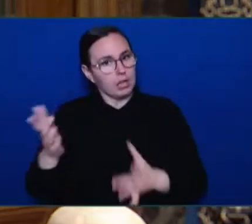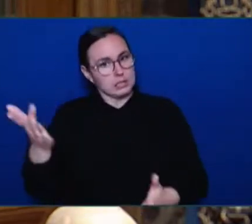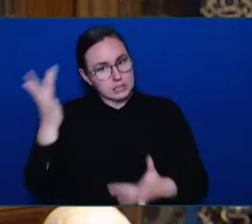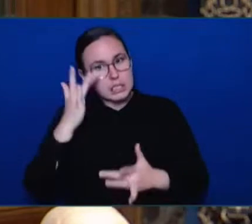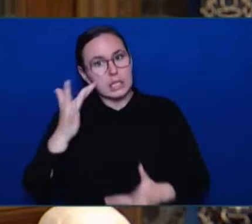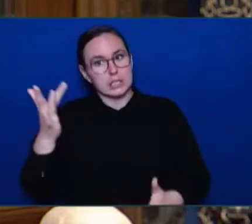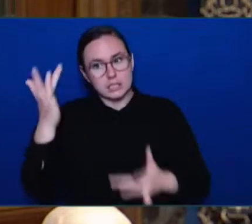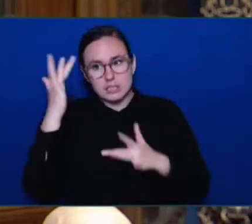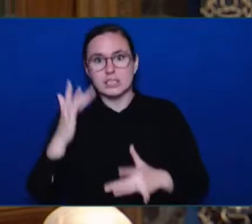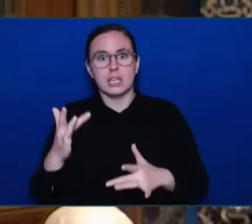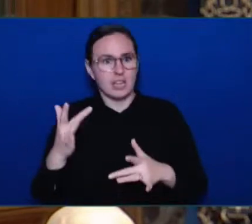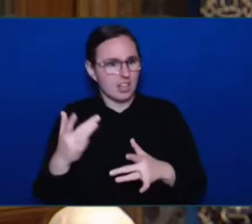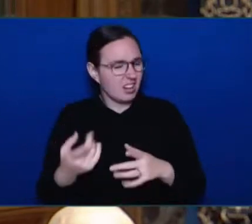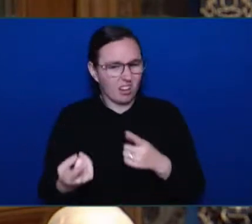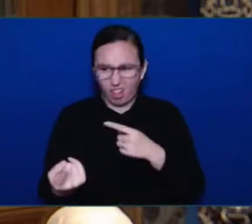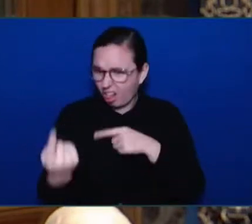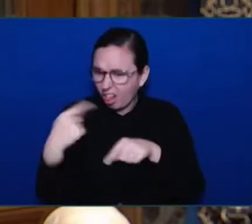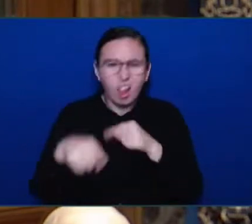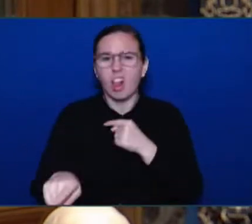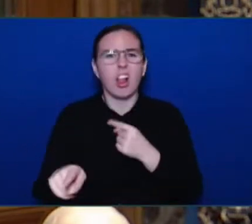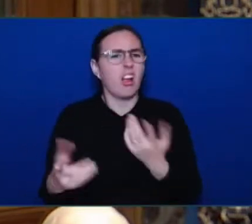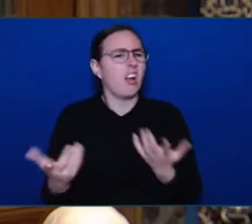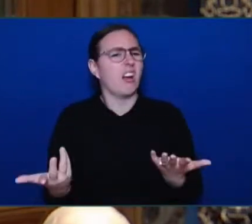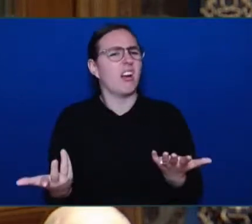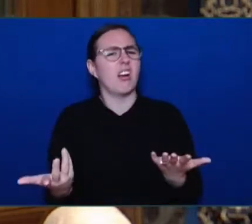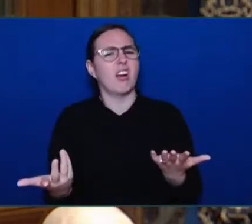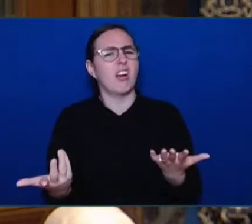And all the while,